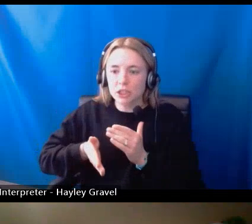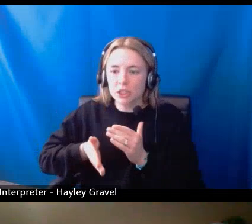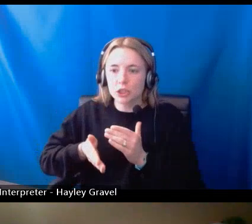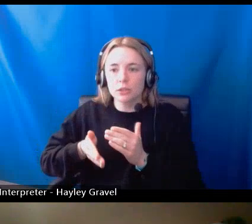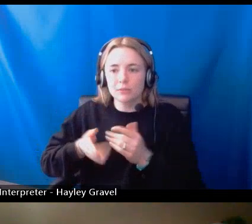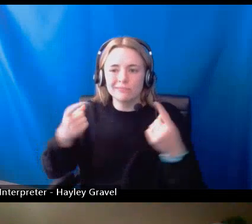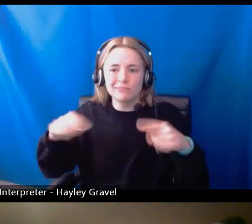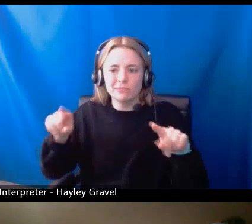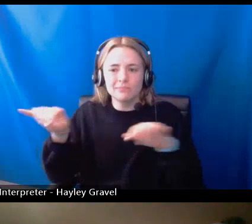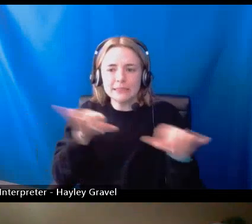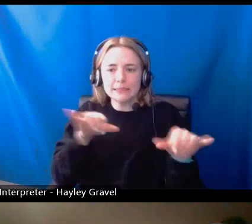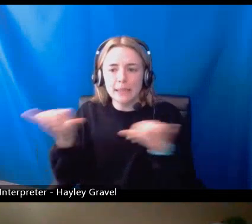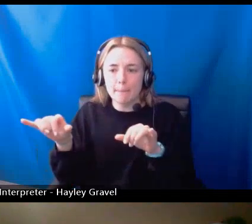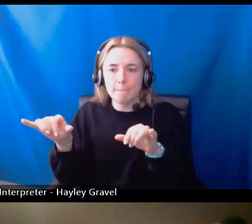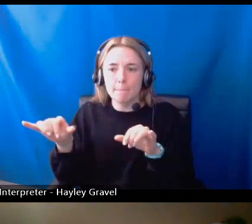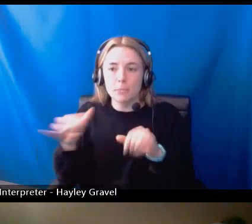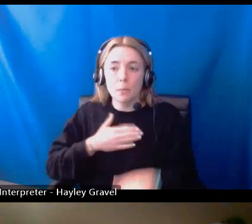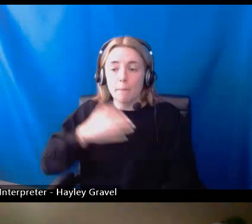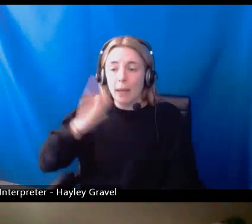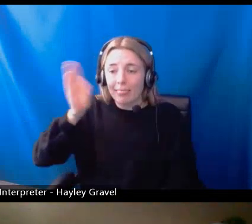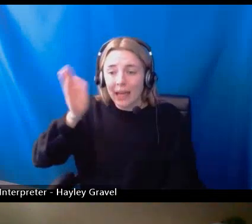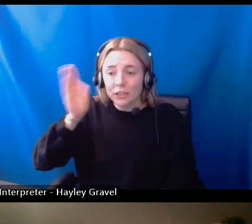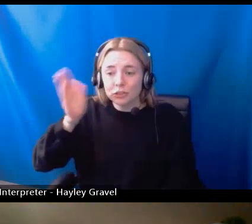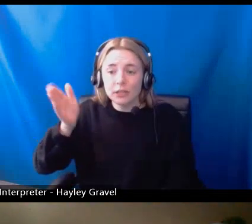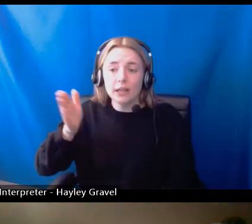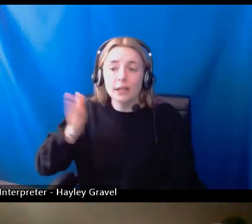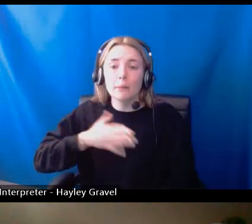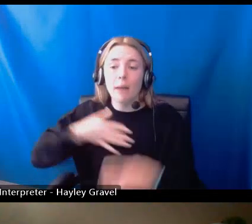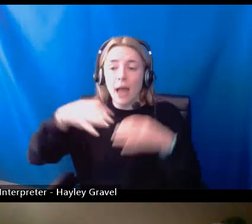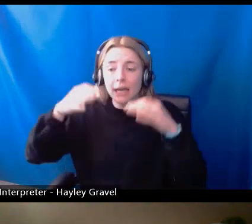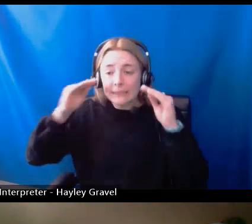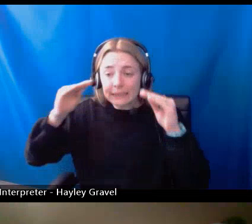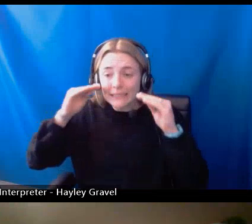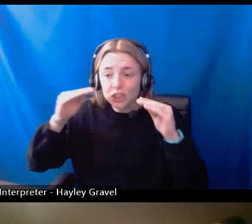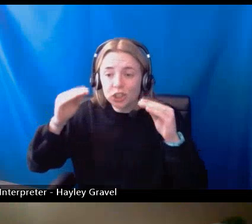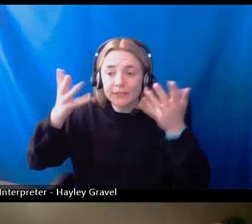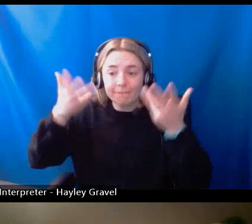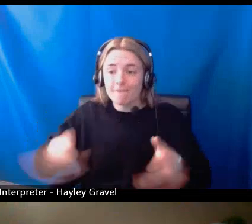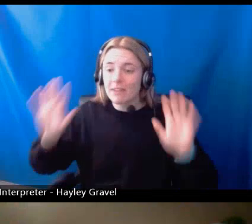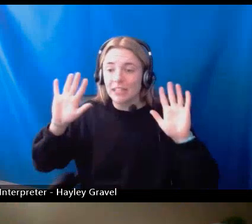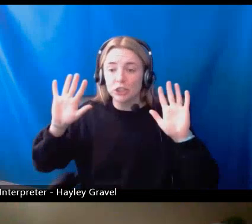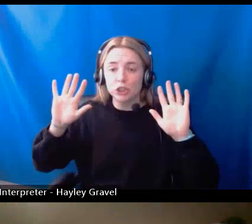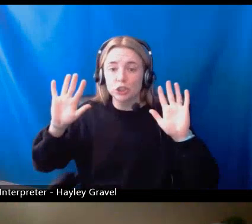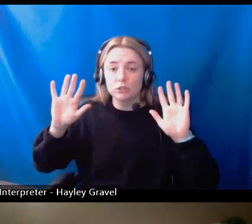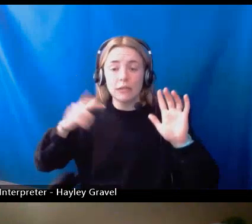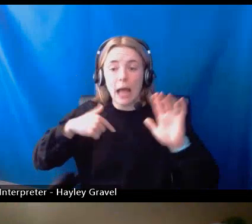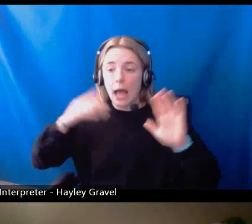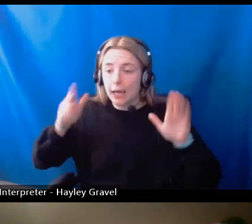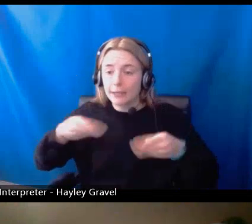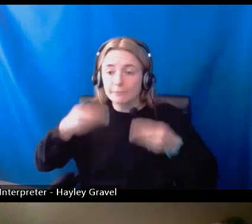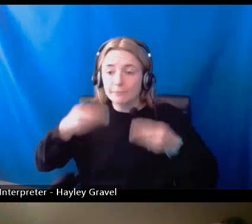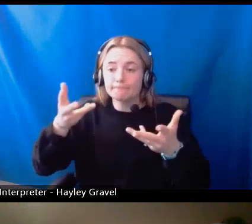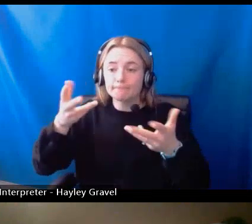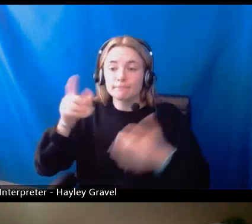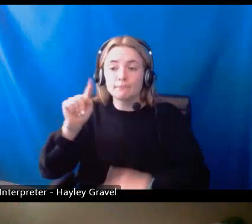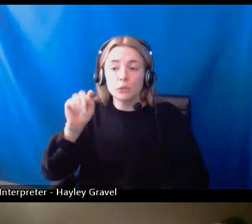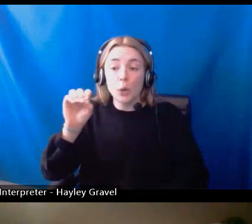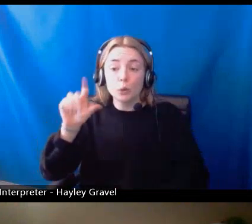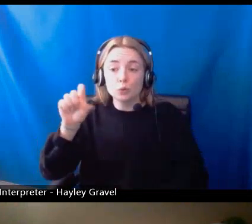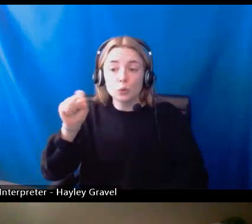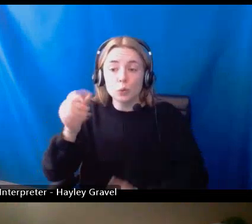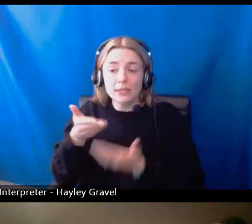my instruction, my lecturing, that's over. Okay. I've given you the tools. I've given you what I think you